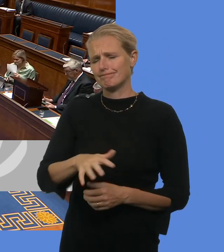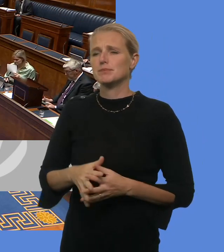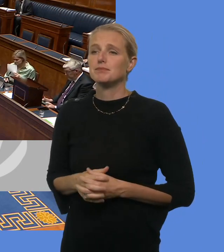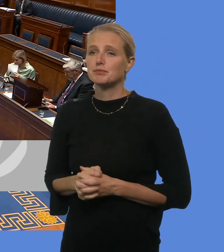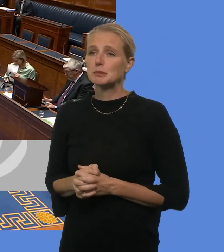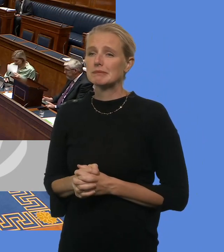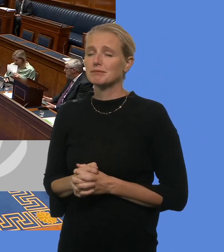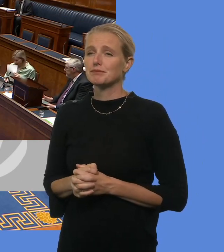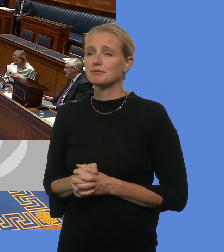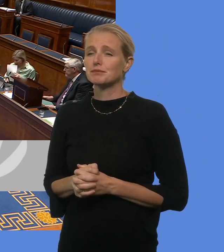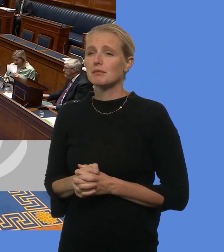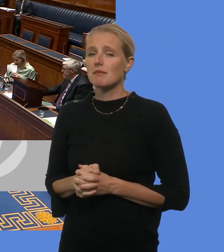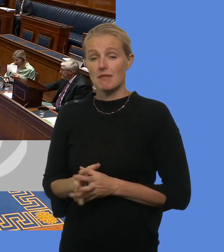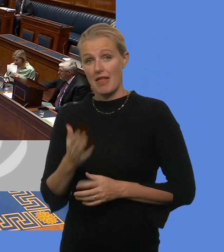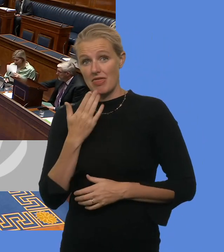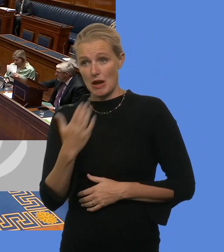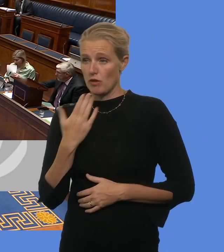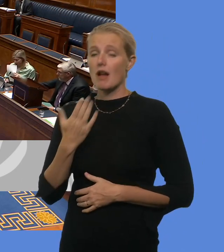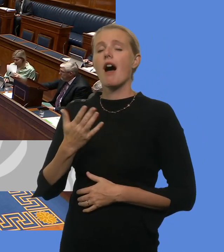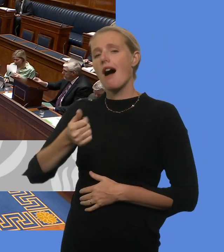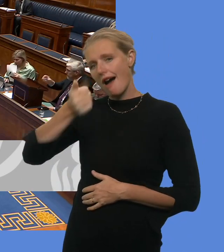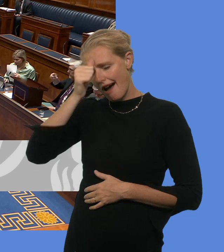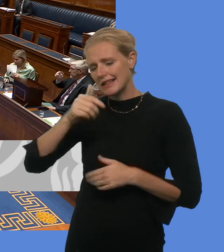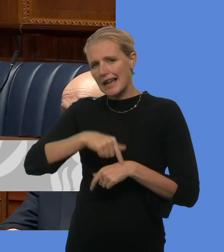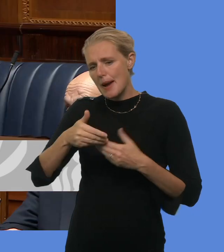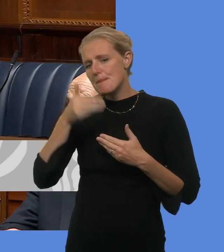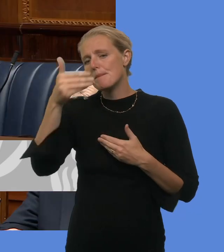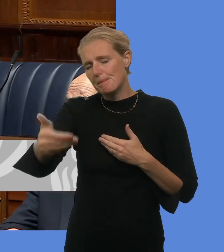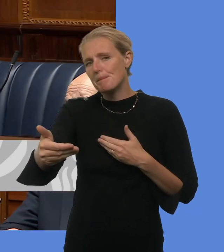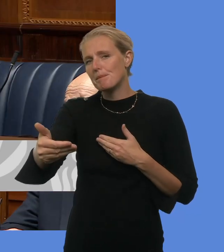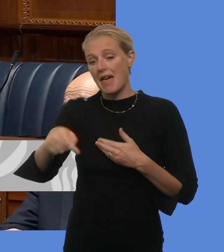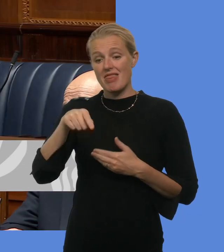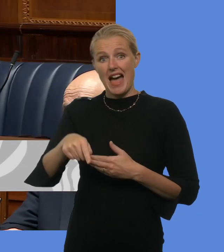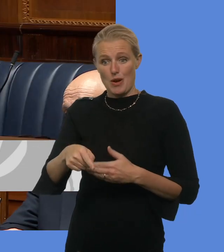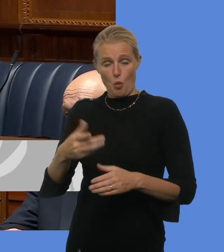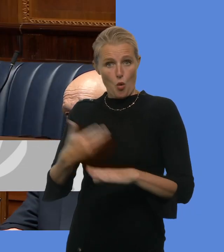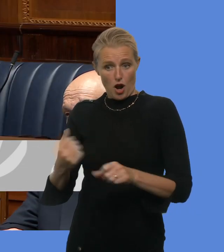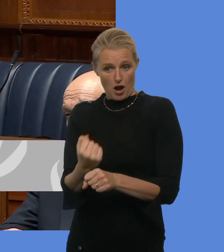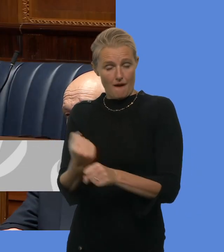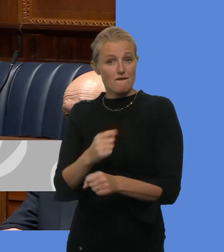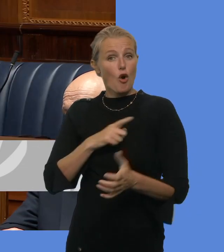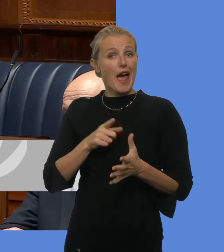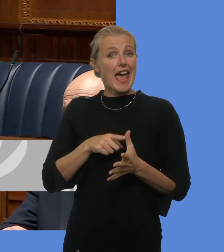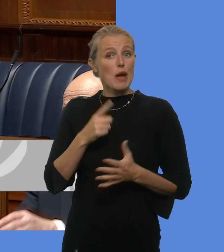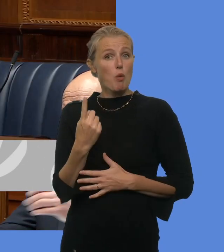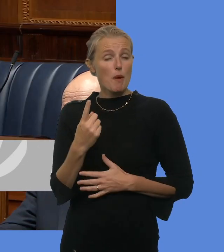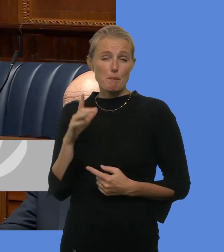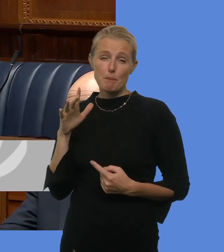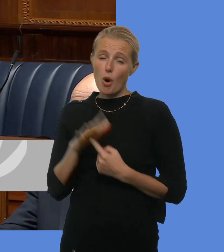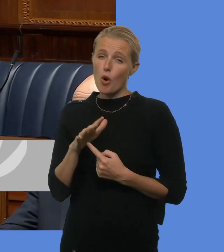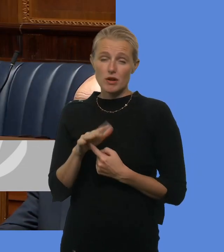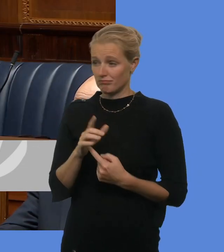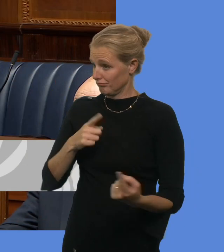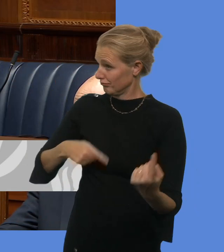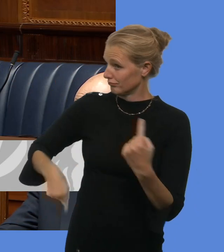To the Minister, thank you for outlining the sort of timeframes of what we're doing. It's a vital upgrade of the A1, and as others have